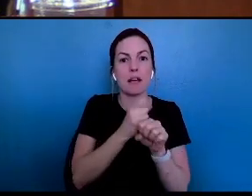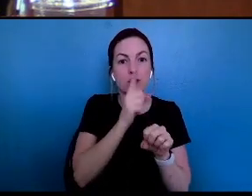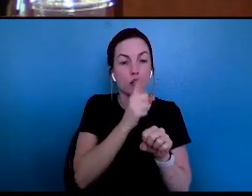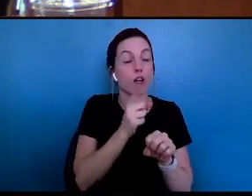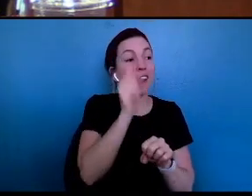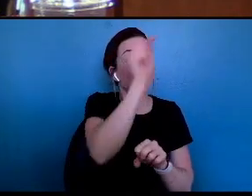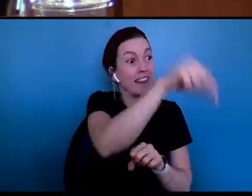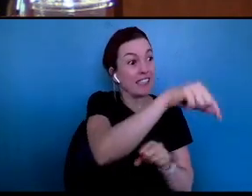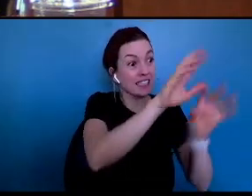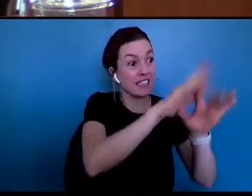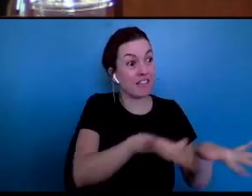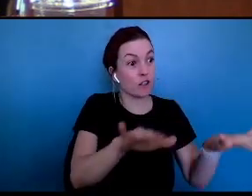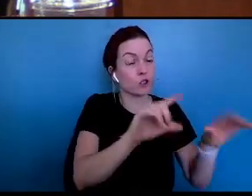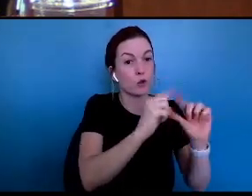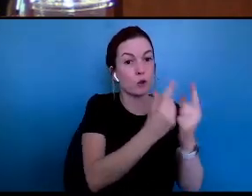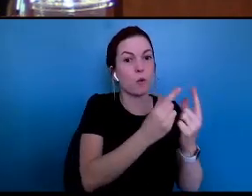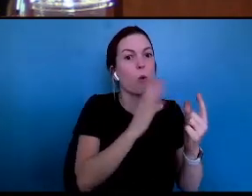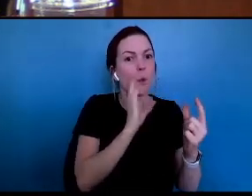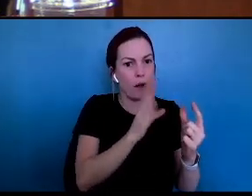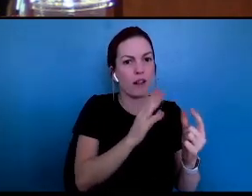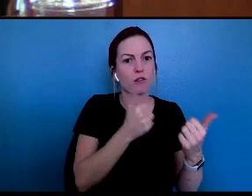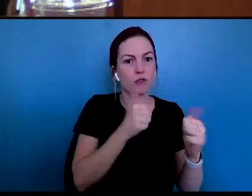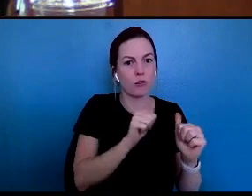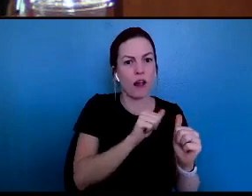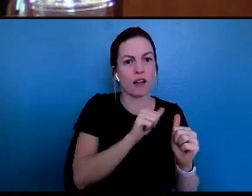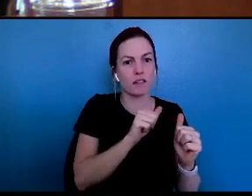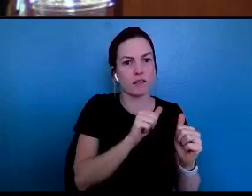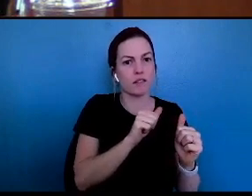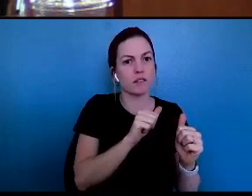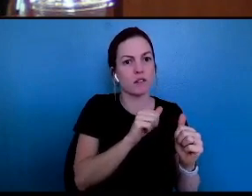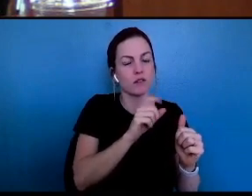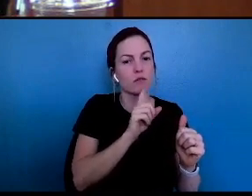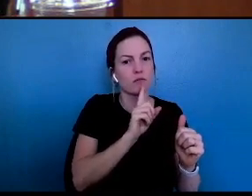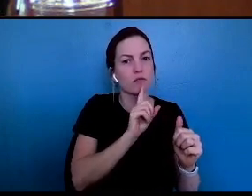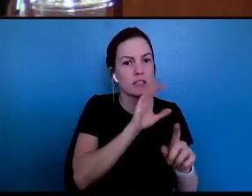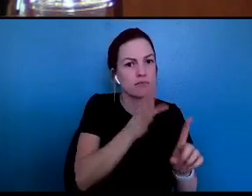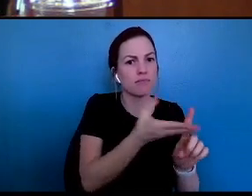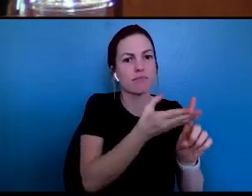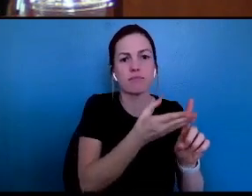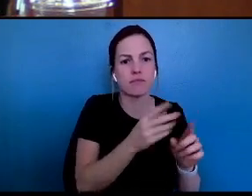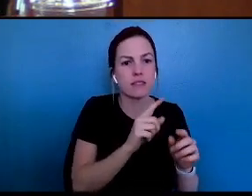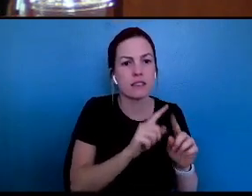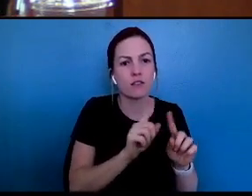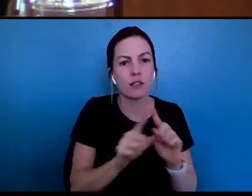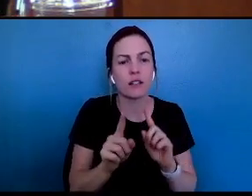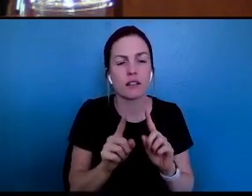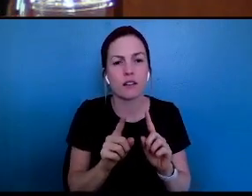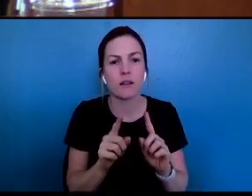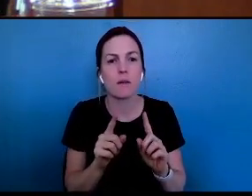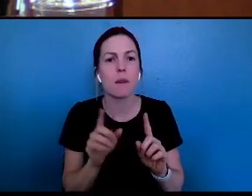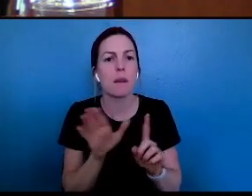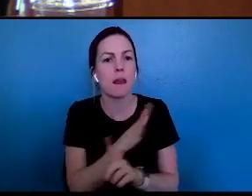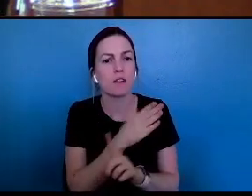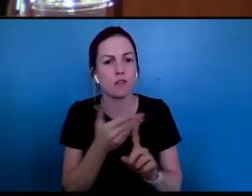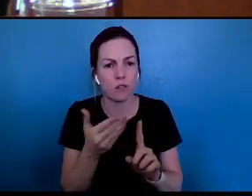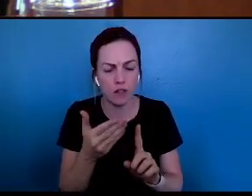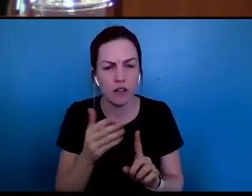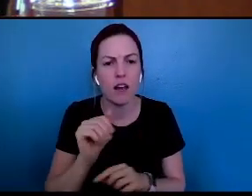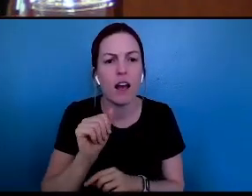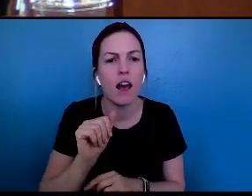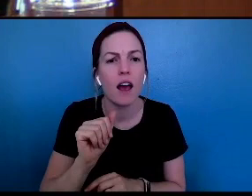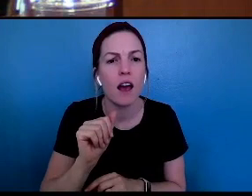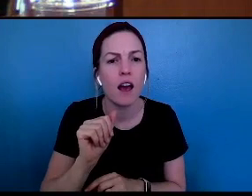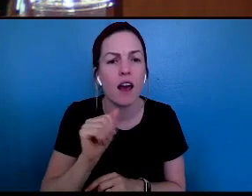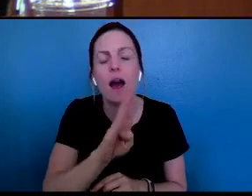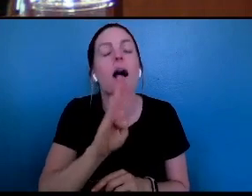group who nevertheless value on some very abstract principles. So Anthropic, which is a company that makes a model called